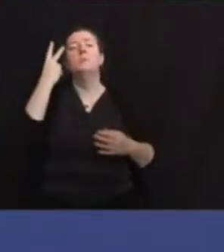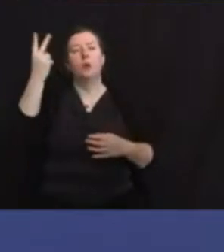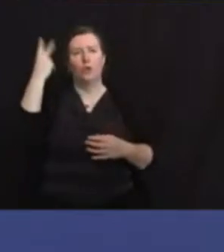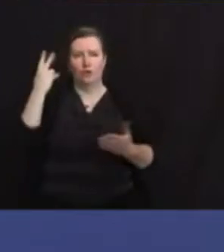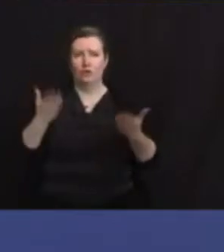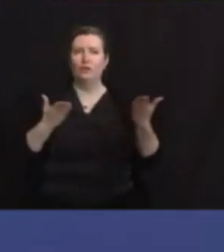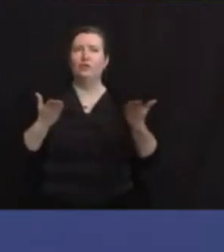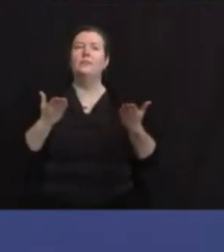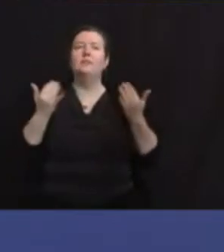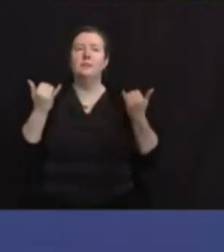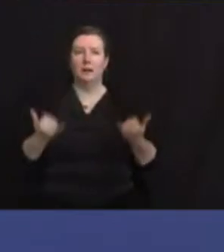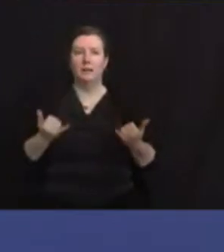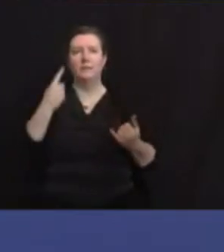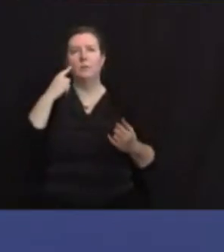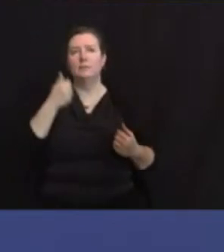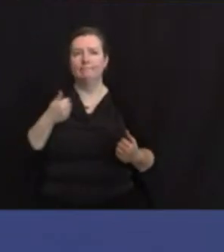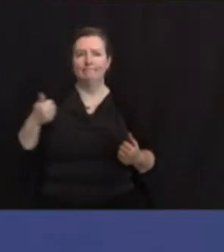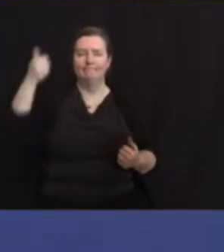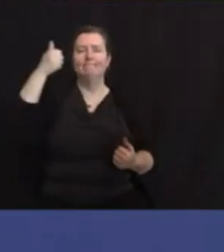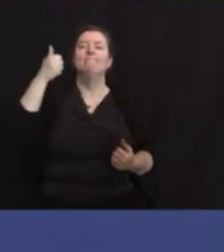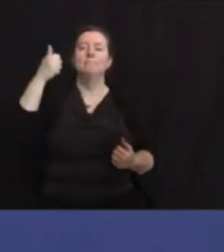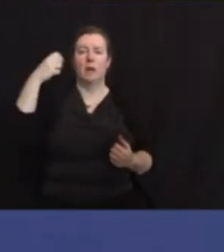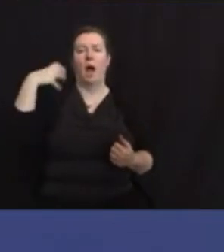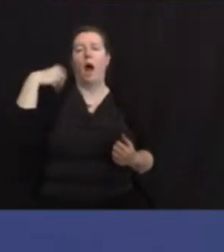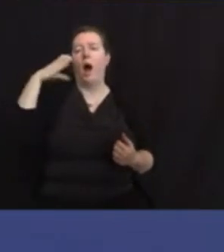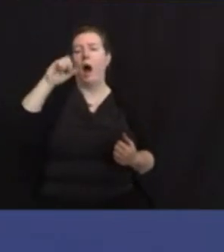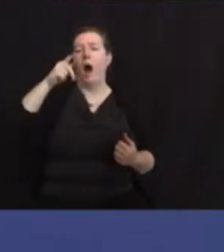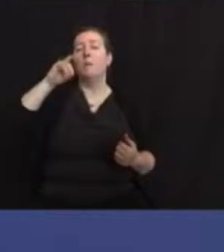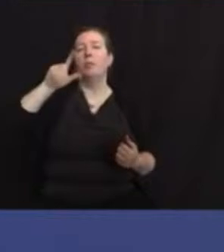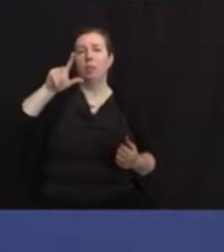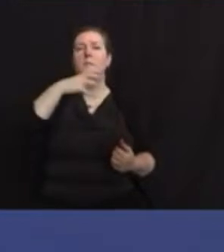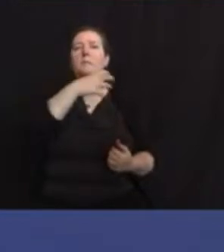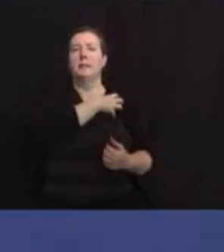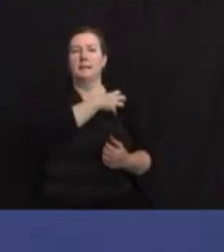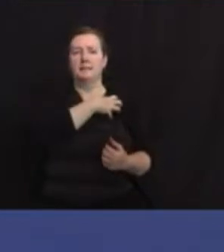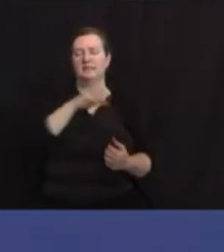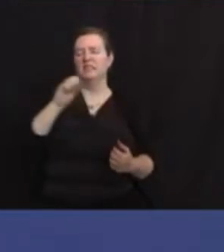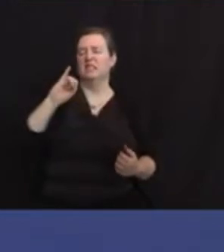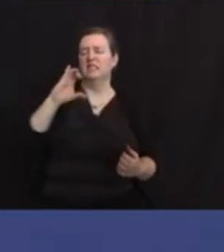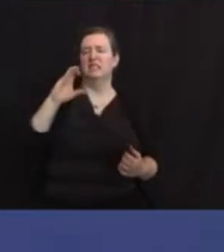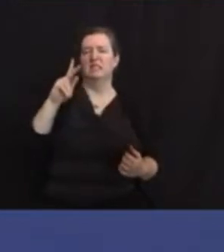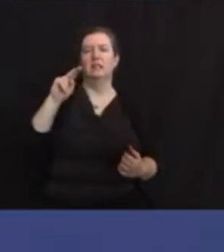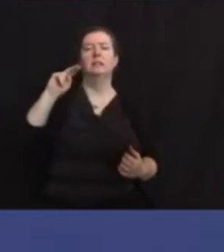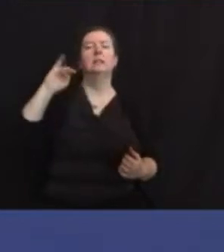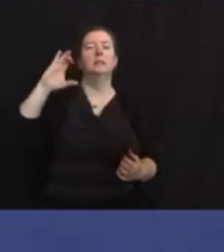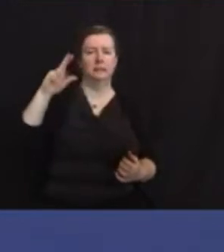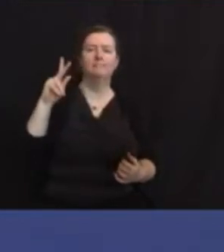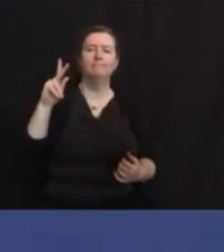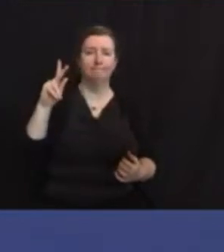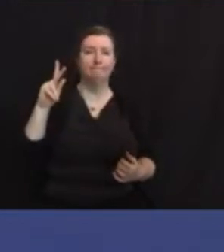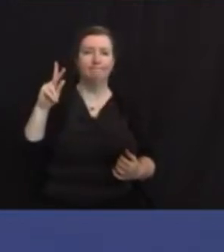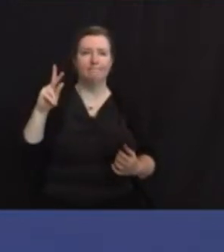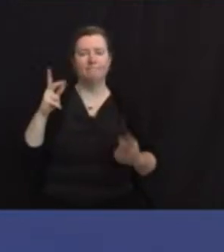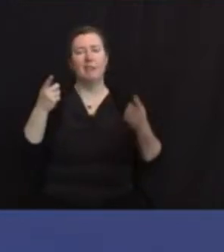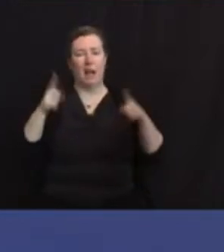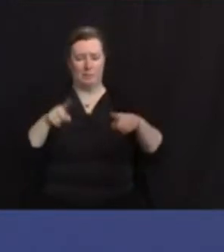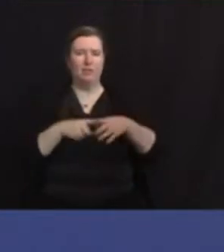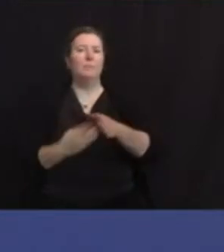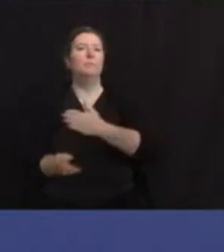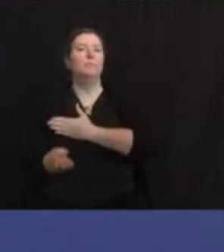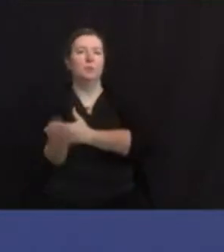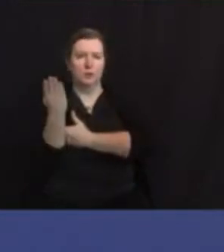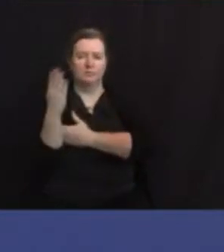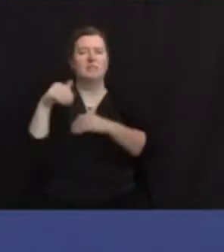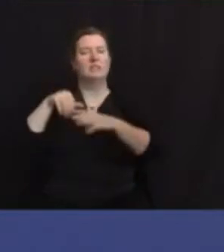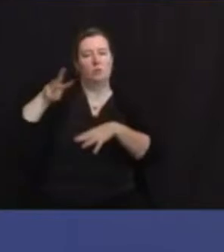Sicknick is taking place in the Rotunda in the United States Capitol. As you've heard us say many times, as recently as yesterday, where Pat made